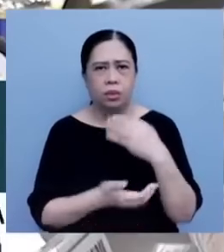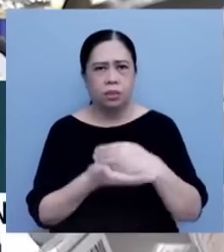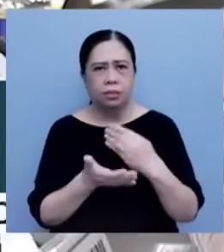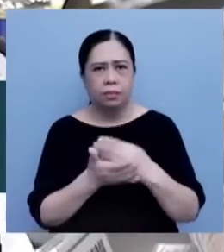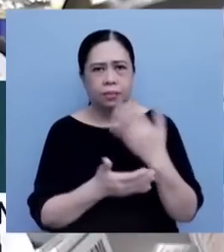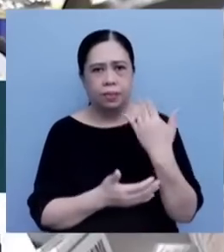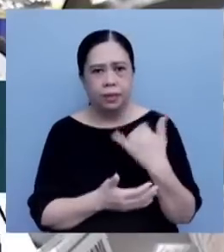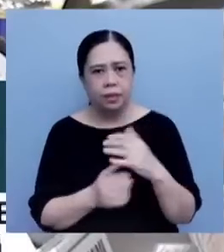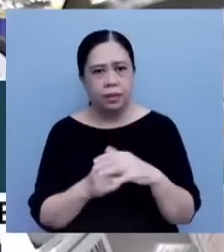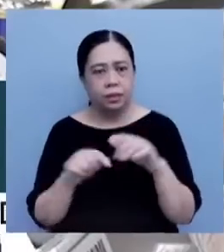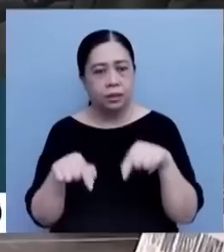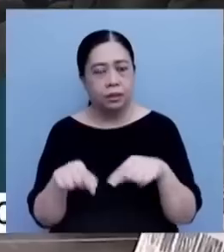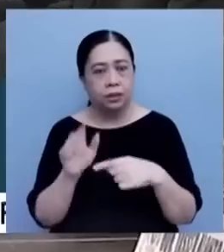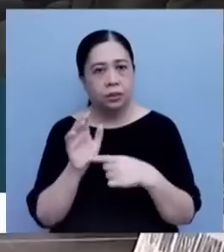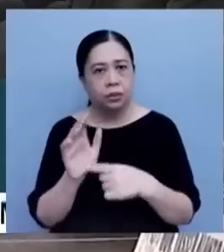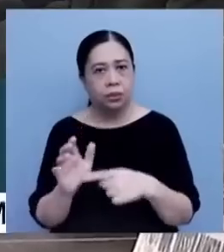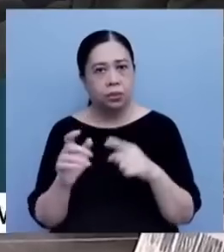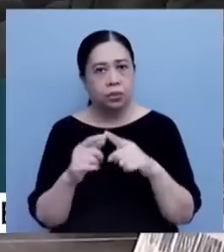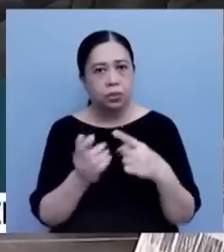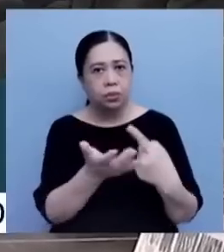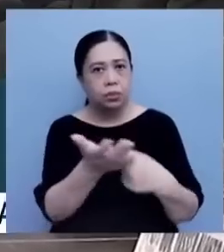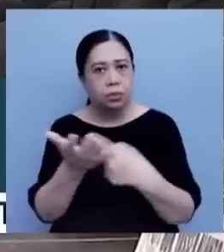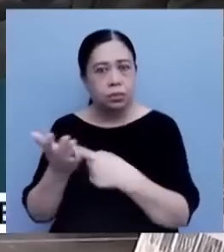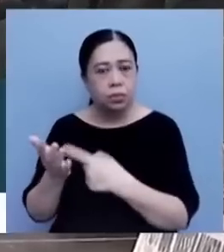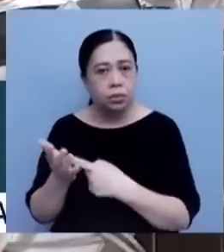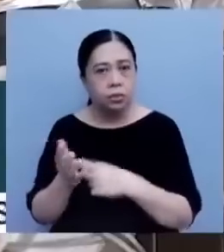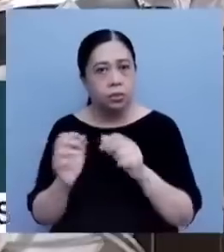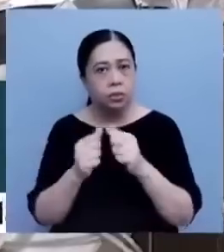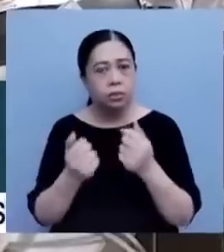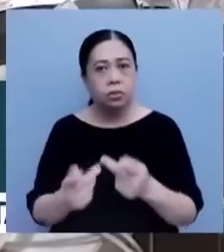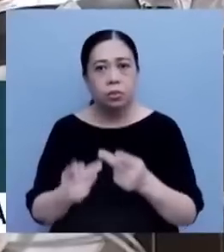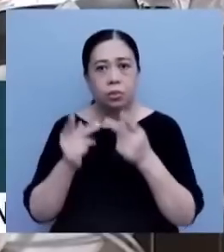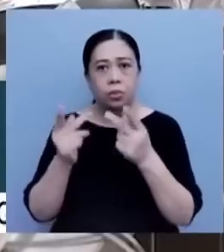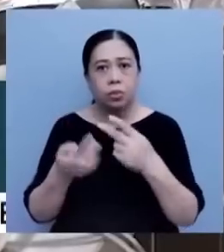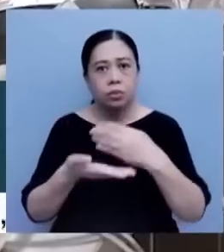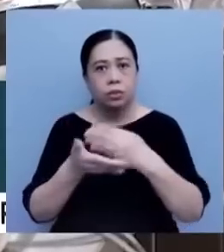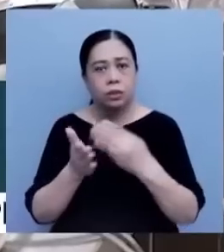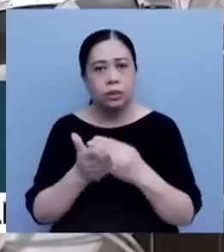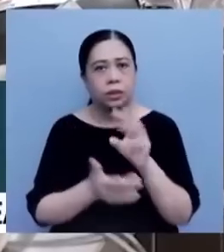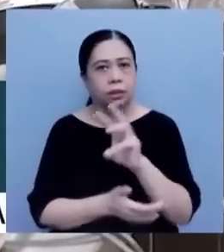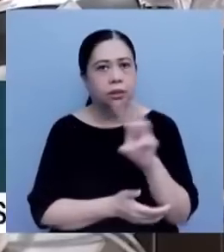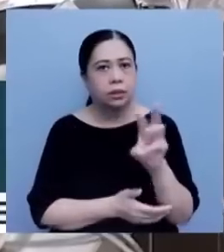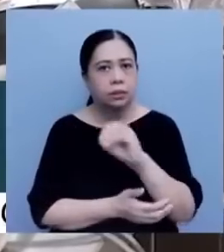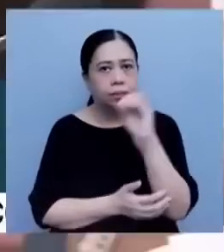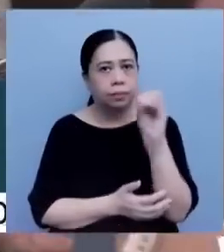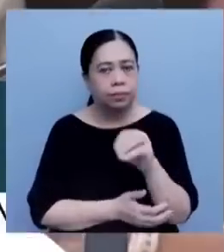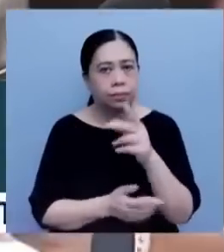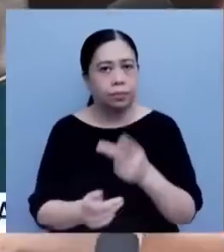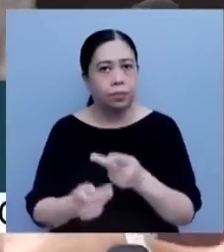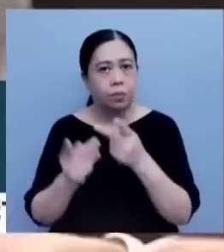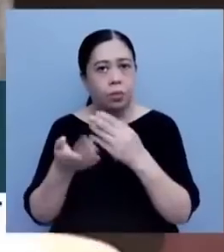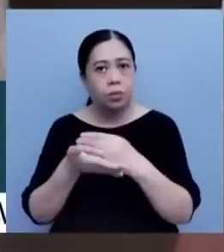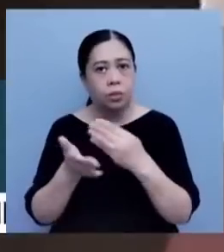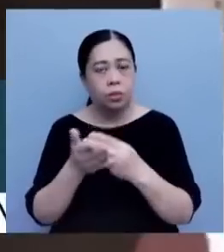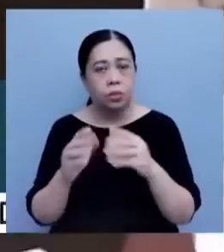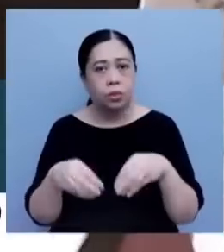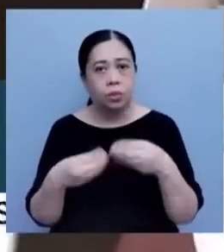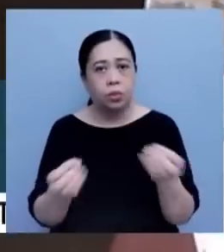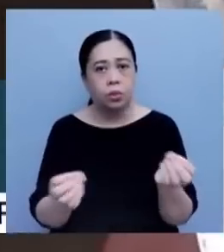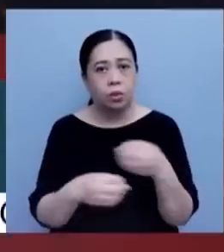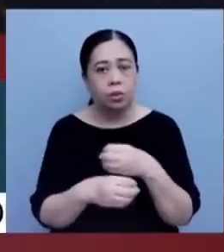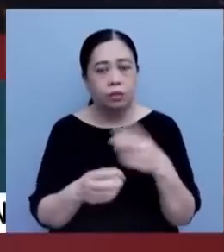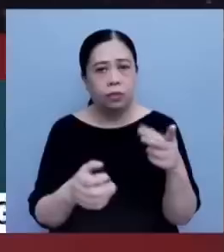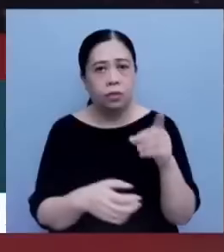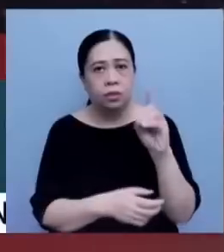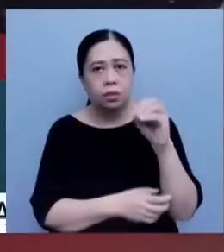was revealed as the House tackled the agency's proposed budget. 66% of the proposed budget will go to the Office of the Health